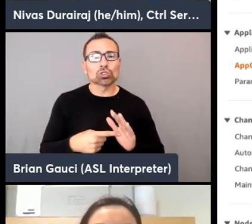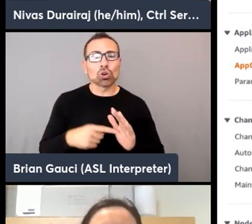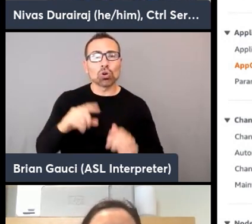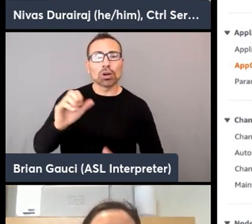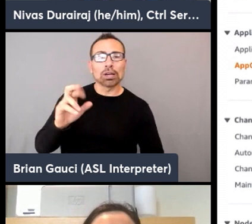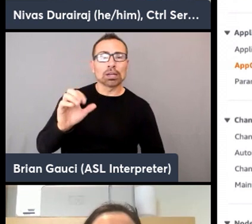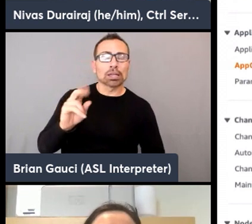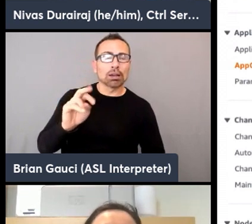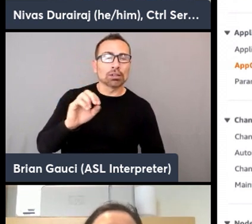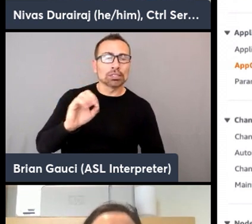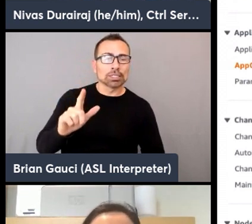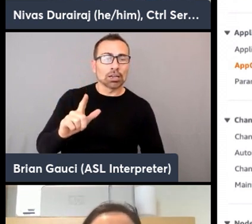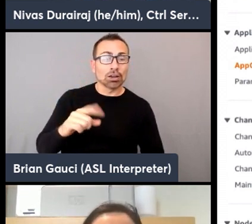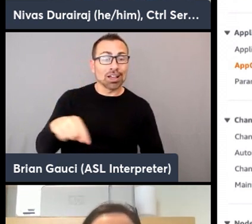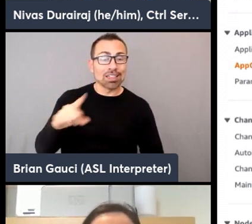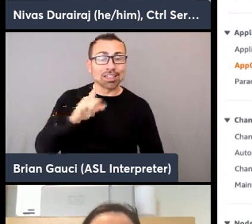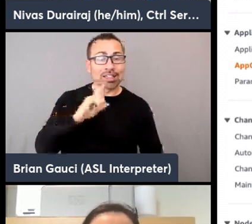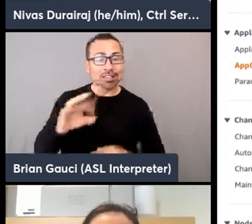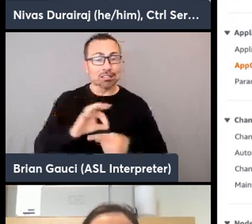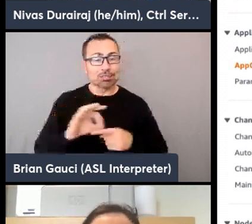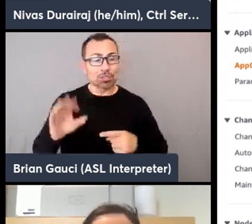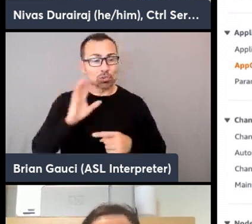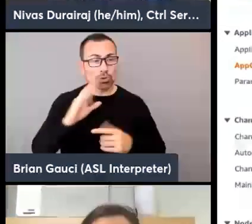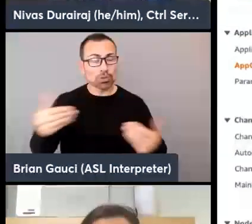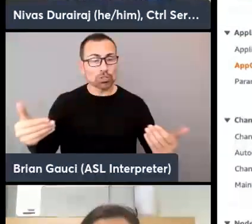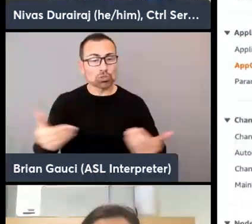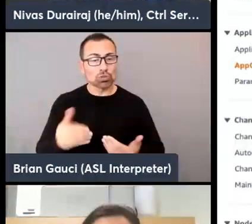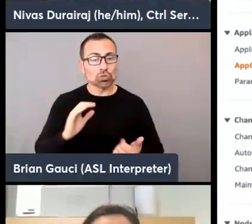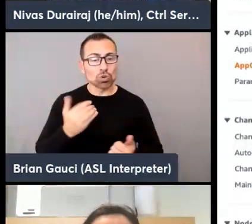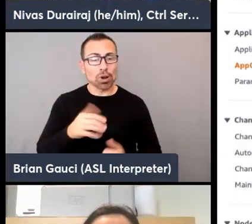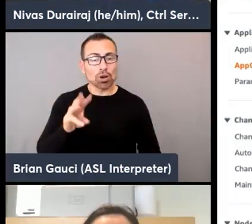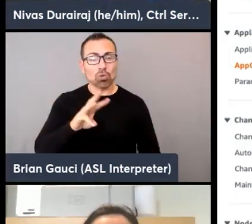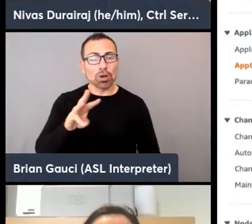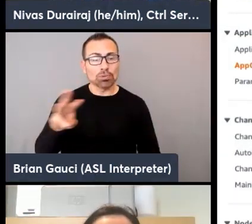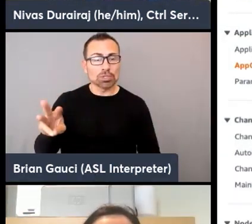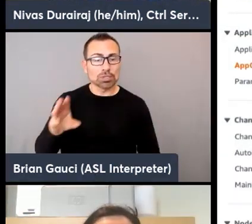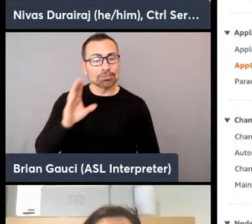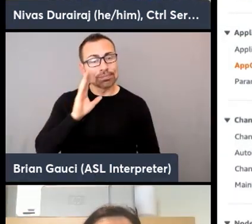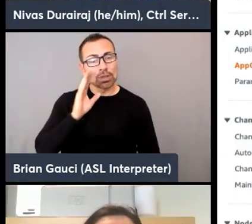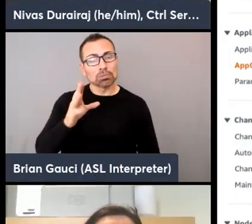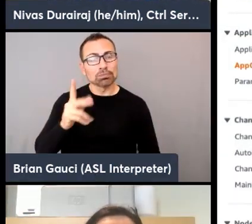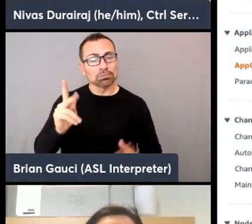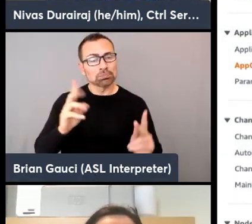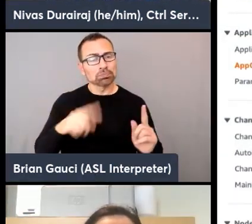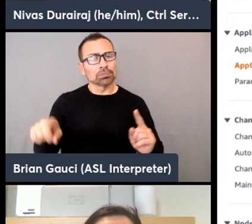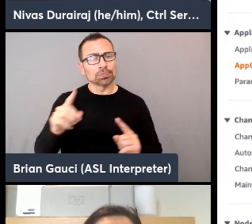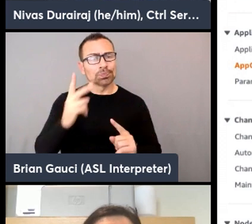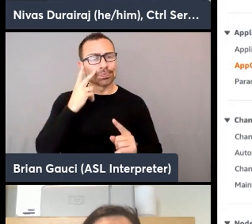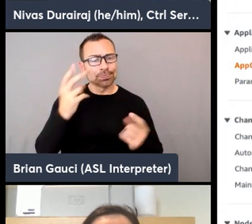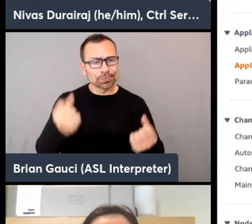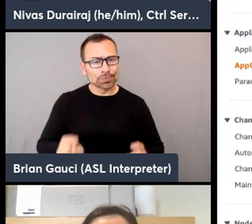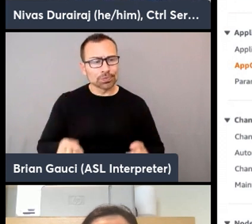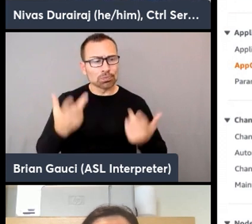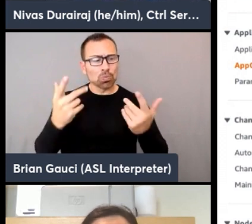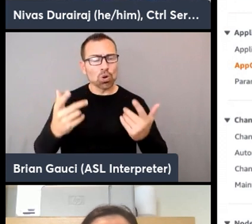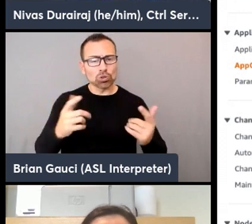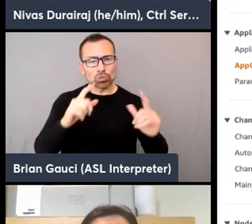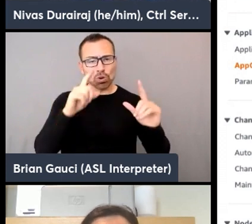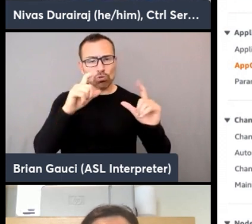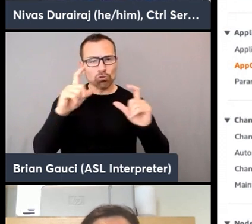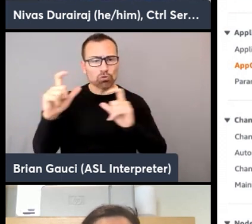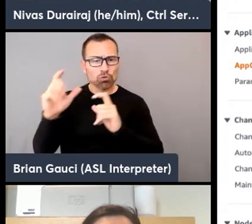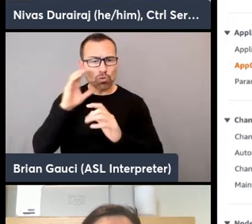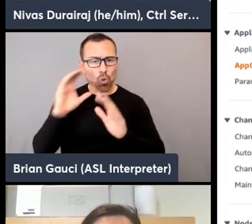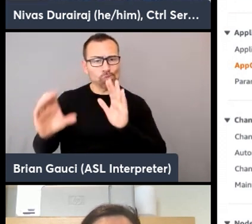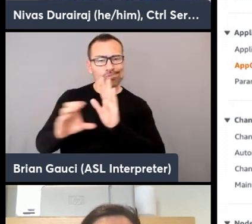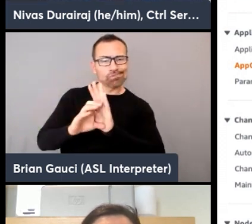be a feature that we're going to introduce to our website that will basically allow you to see multiple photos of individual